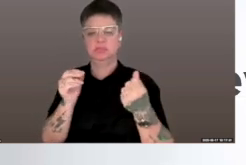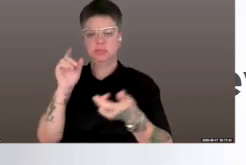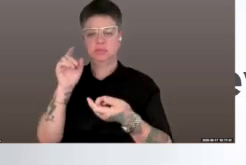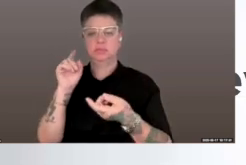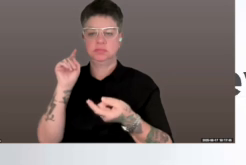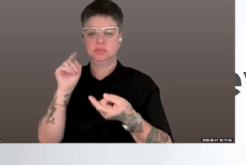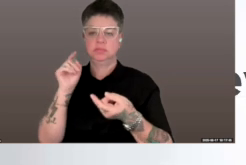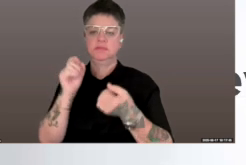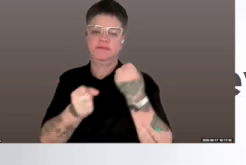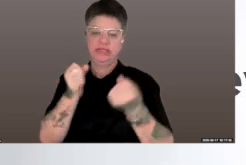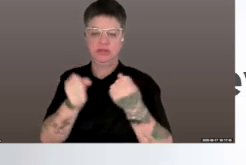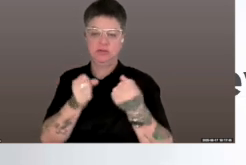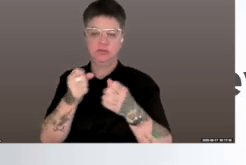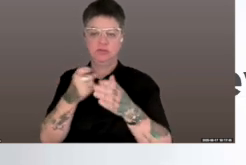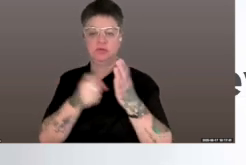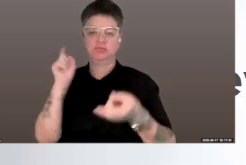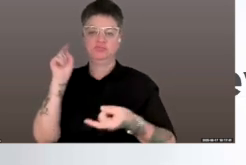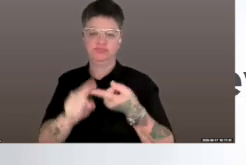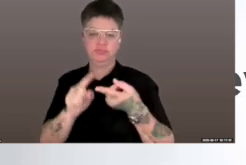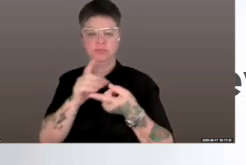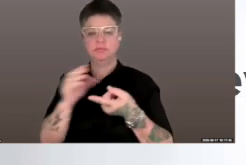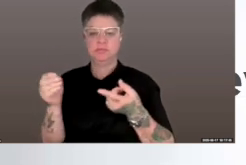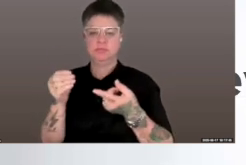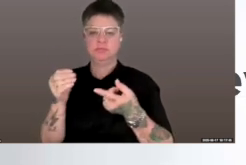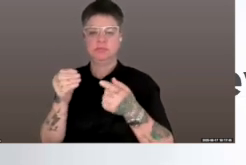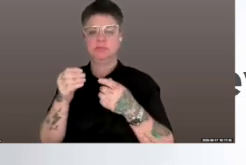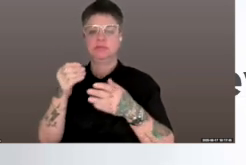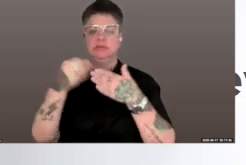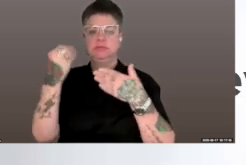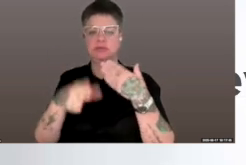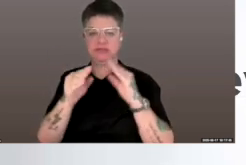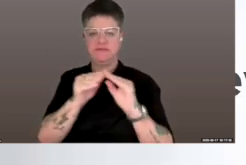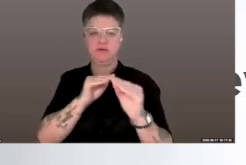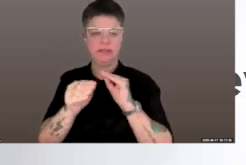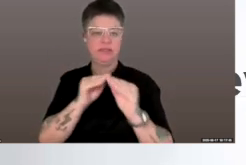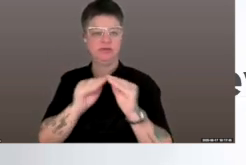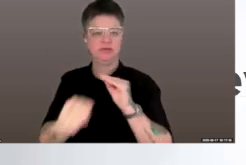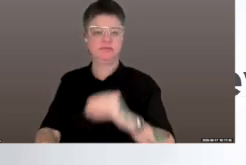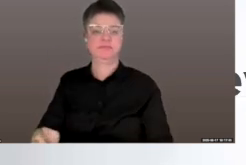the capacity falls below 70%. If a battery's original capacity,